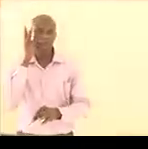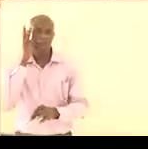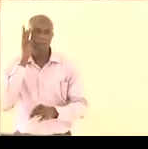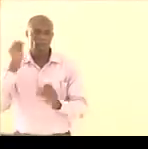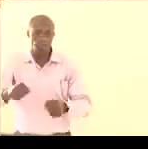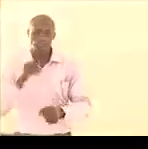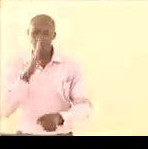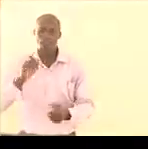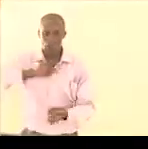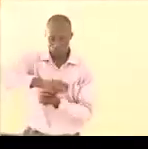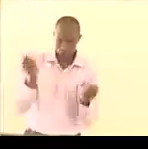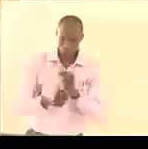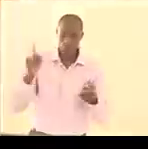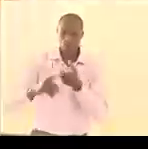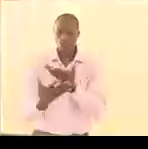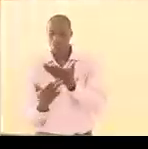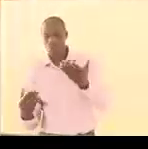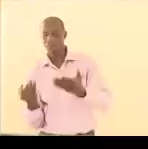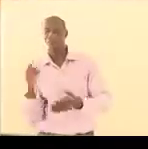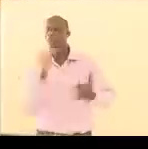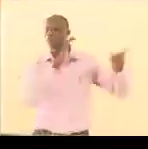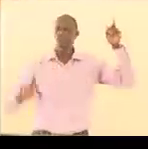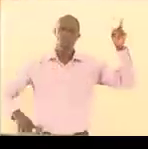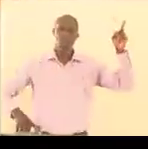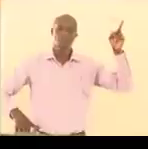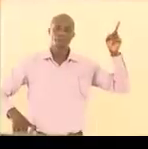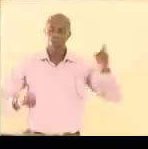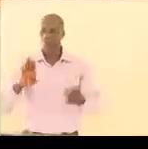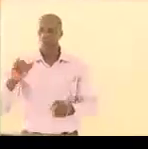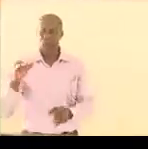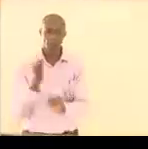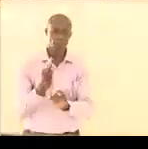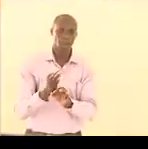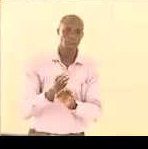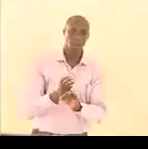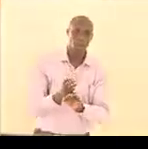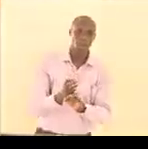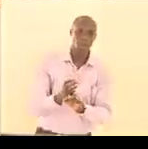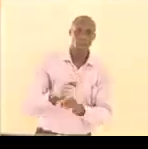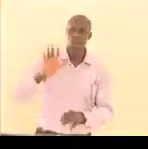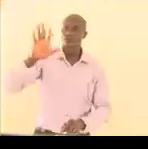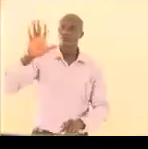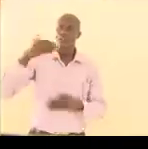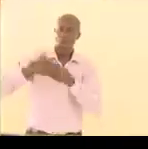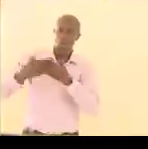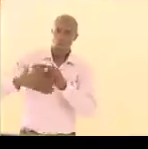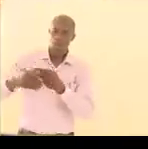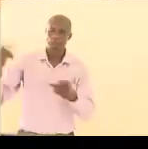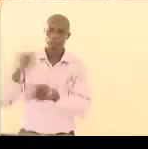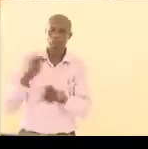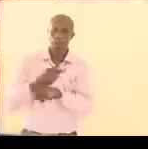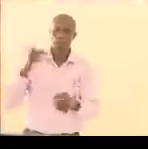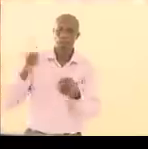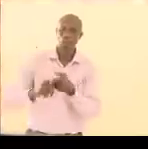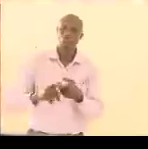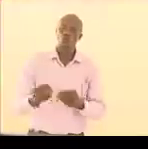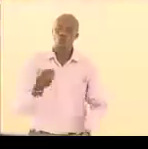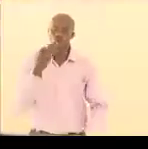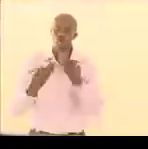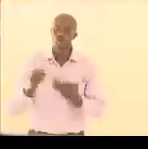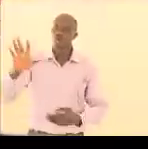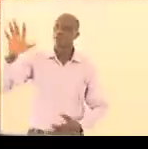wine can be changed into the blood of Christ. By faith, 5 loaves can be multiplied to